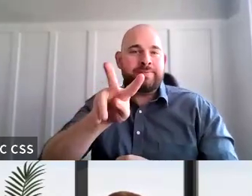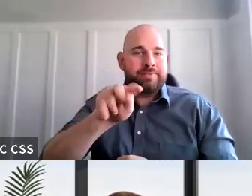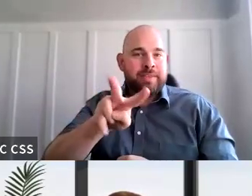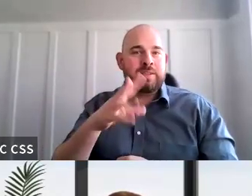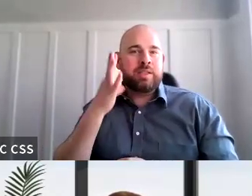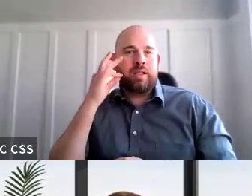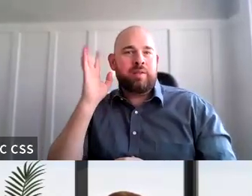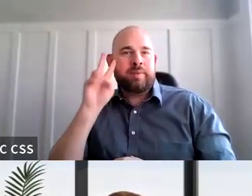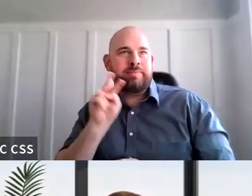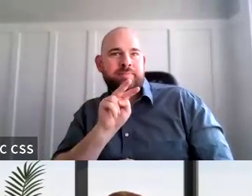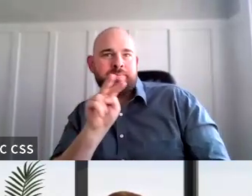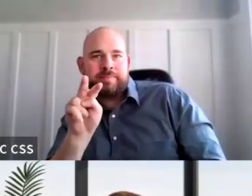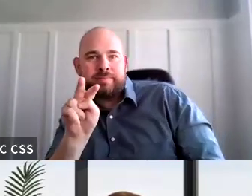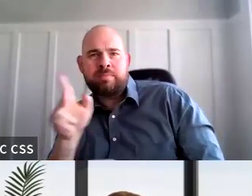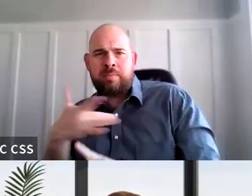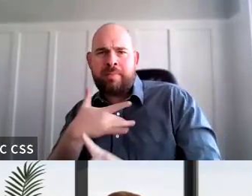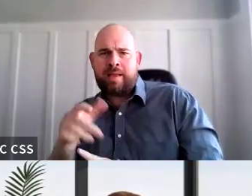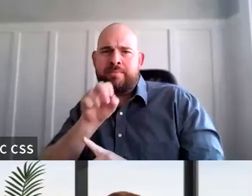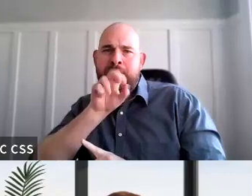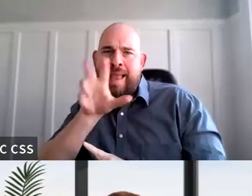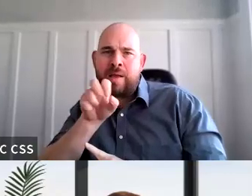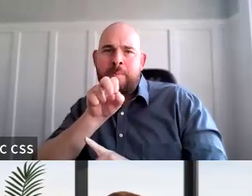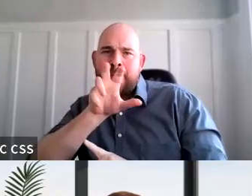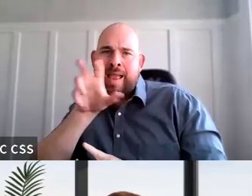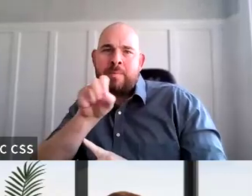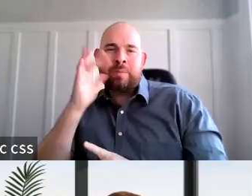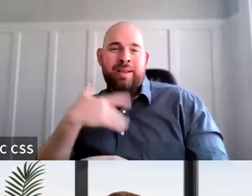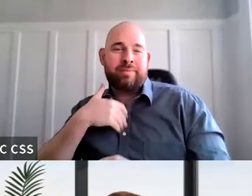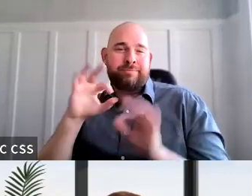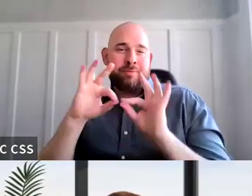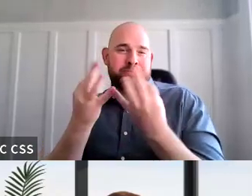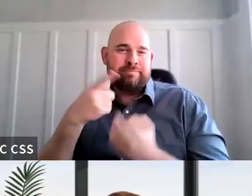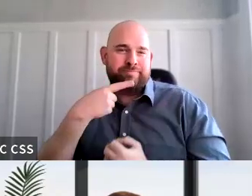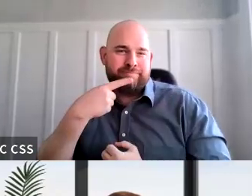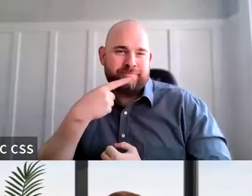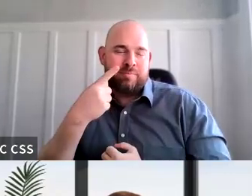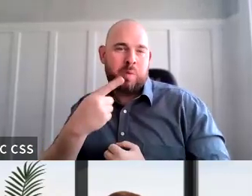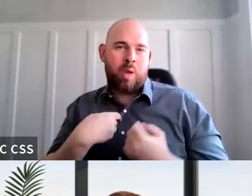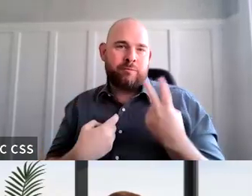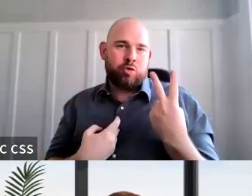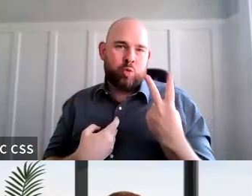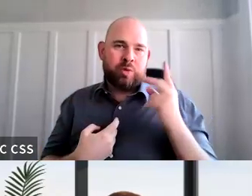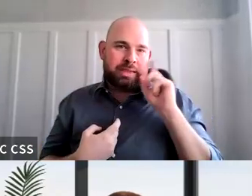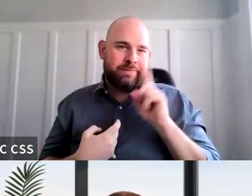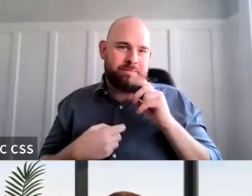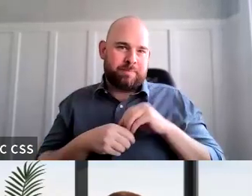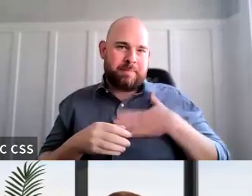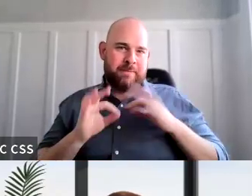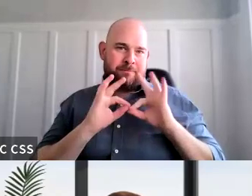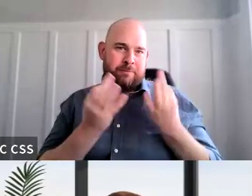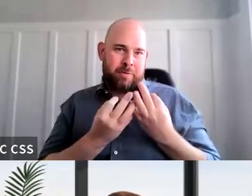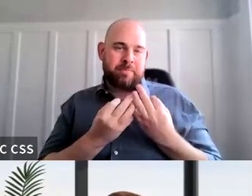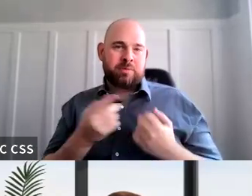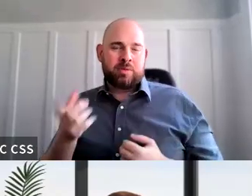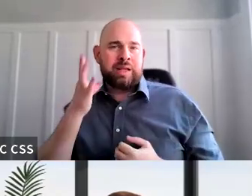would sit in front of the TV and make eye contact. The cat would meow because my whole family is